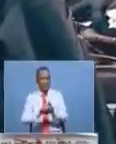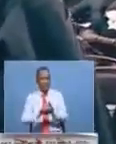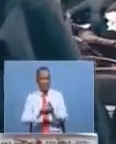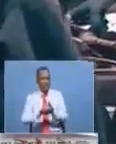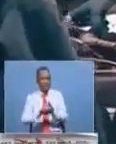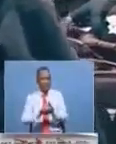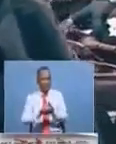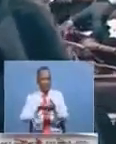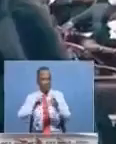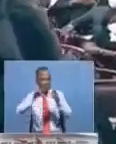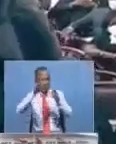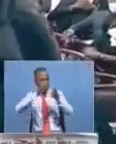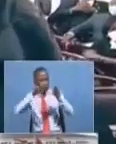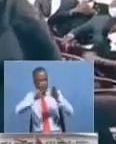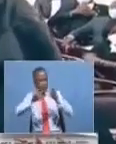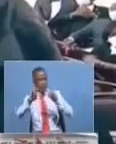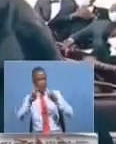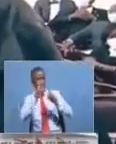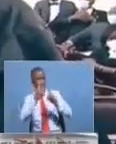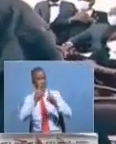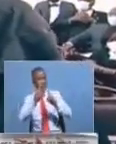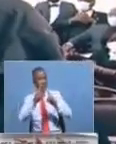the grounds.